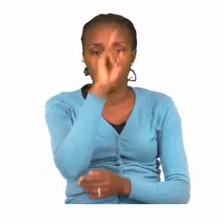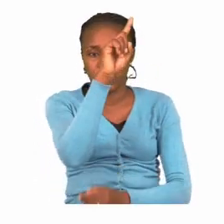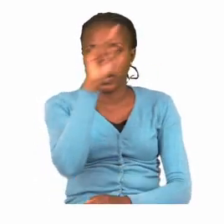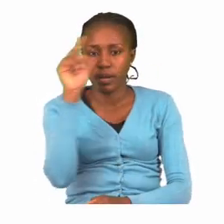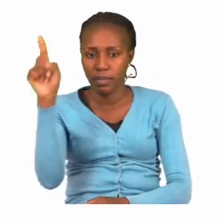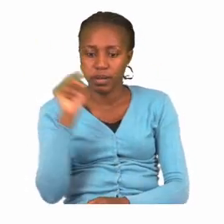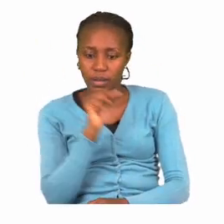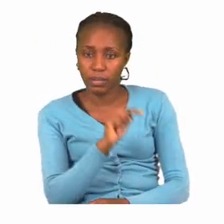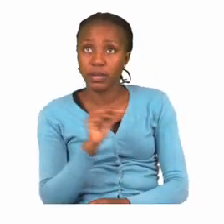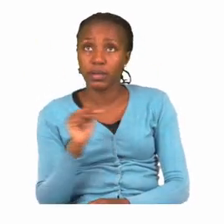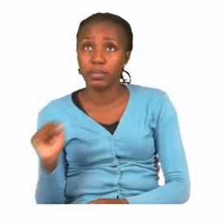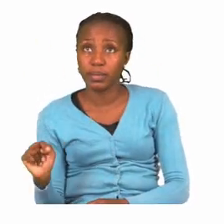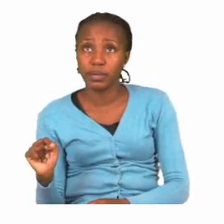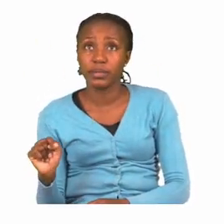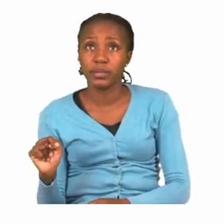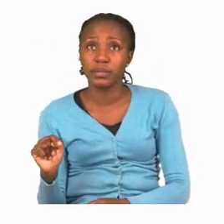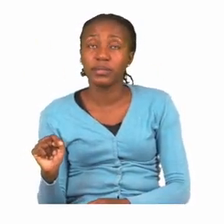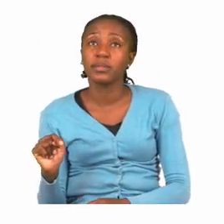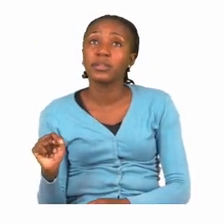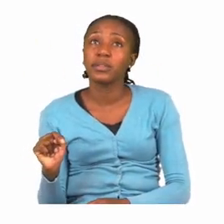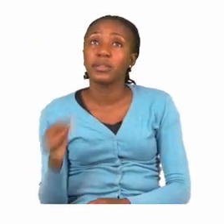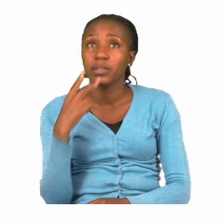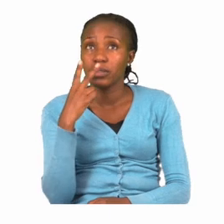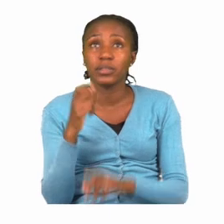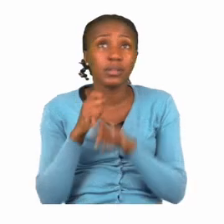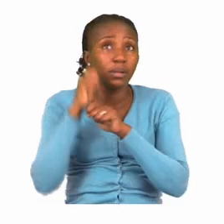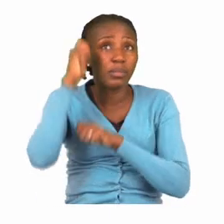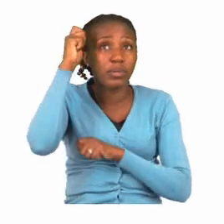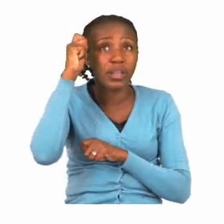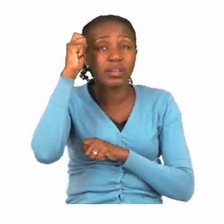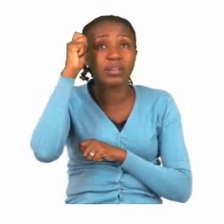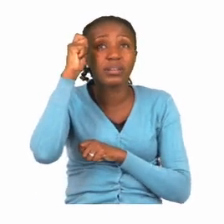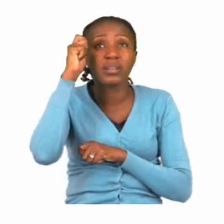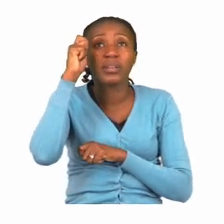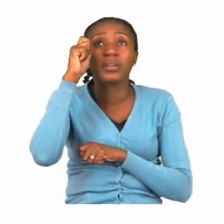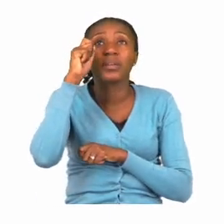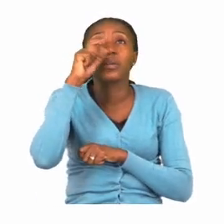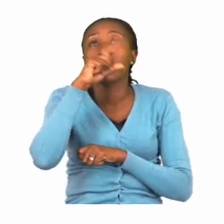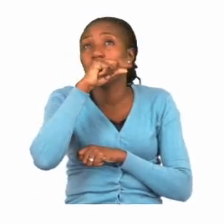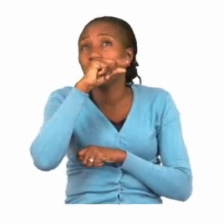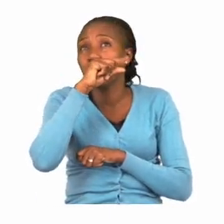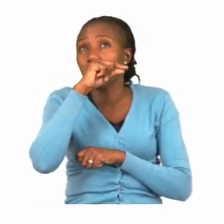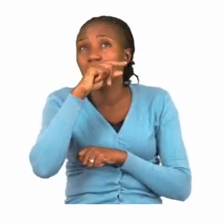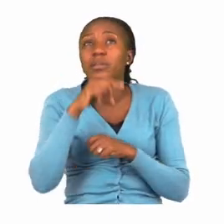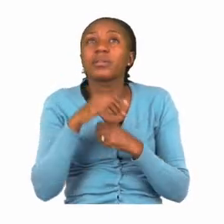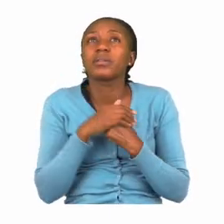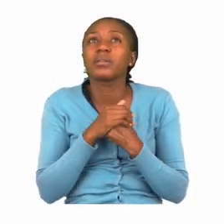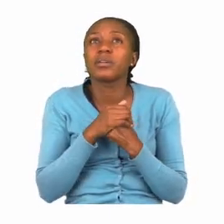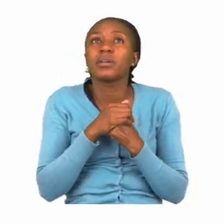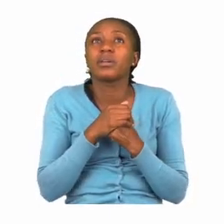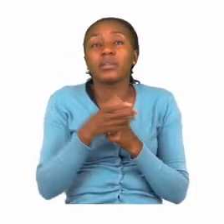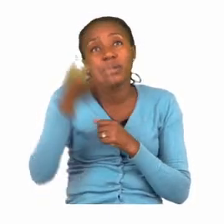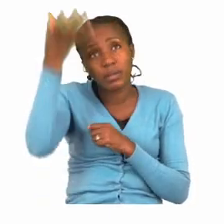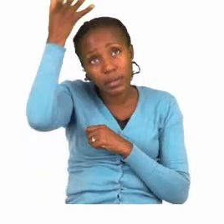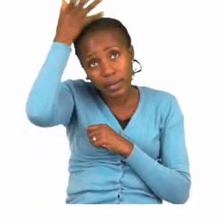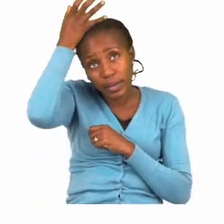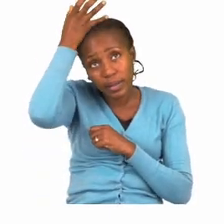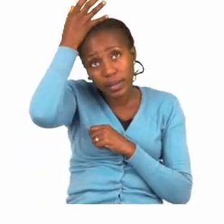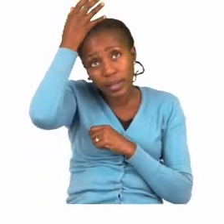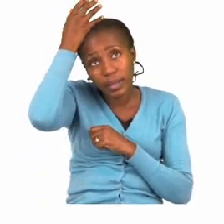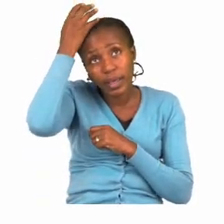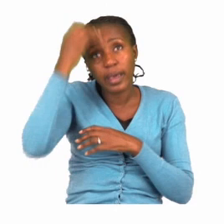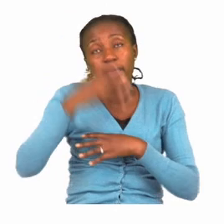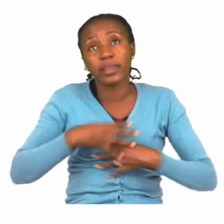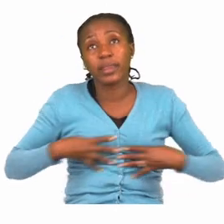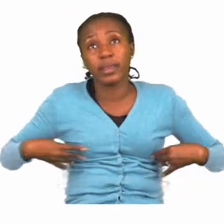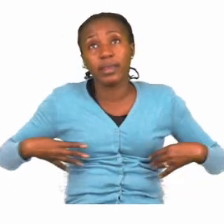around. You have a picture of an umbrella, there is a picture of a xenops, a king,